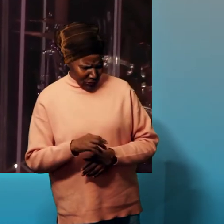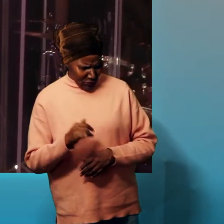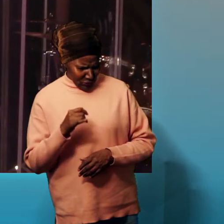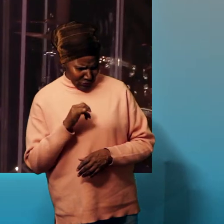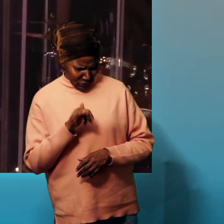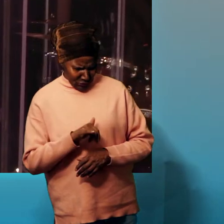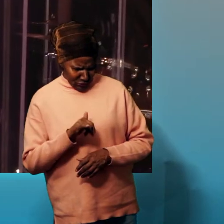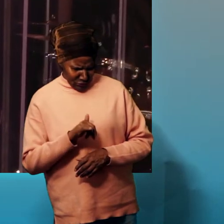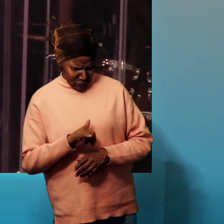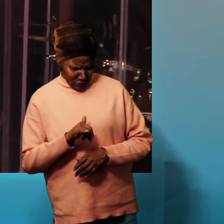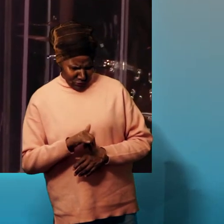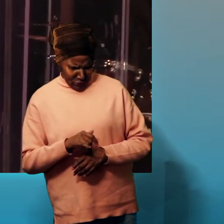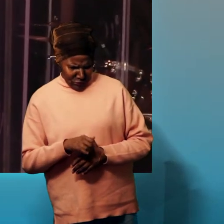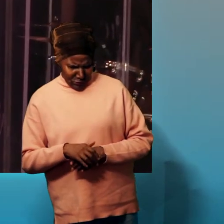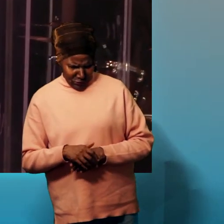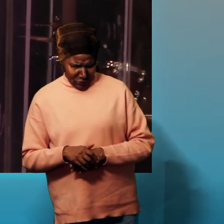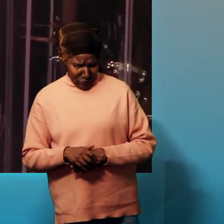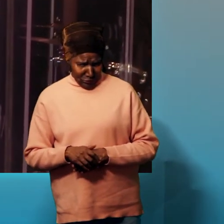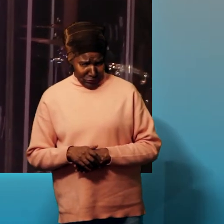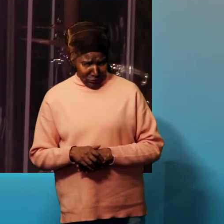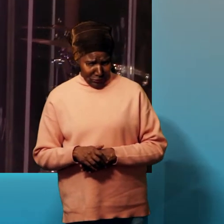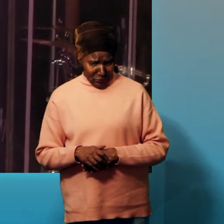strange, very, you know,